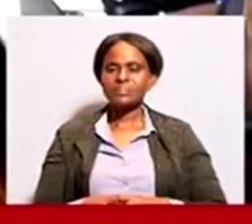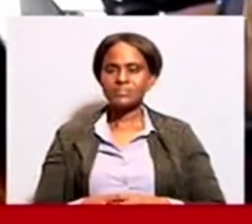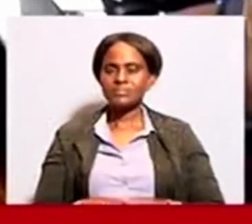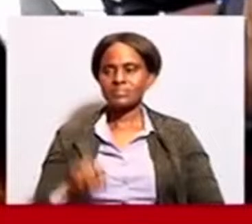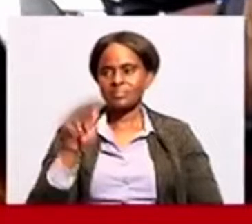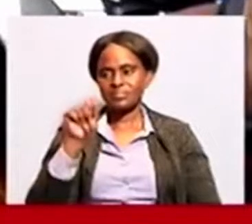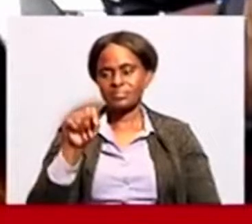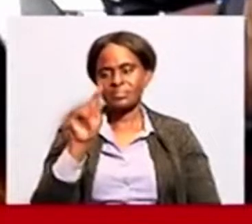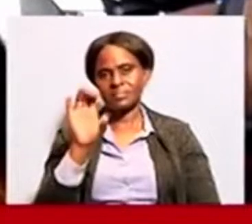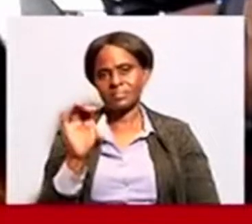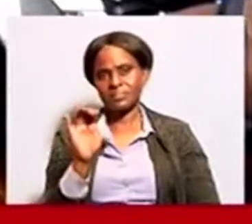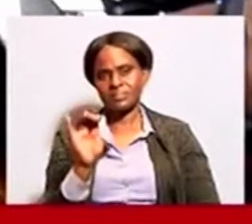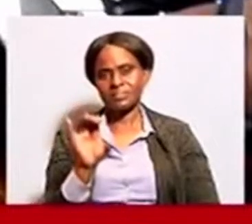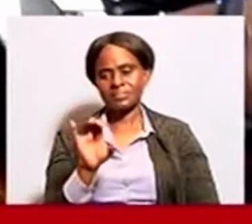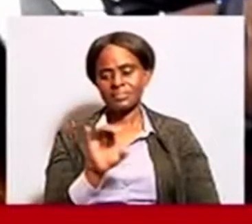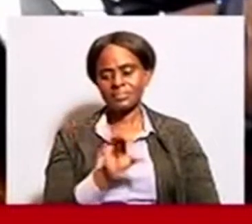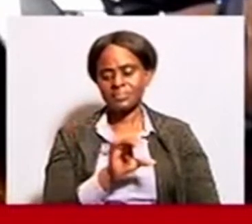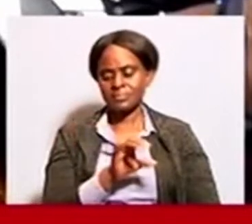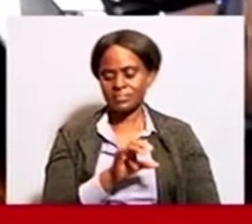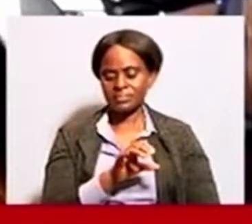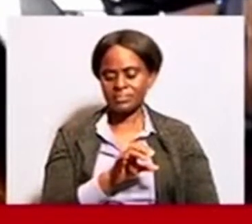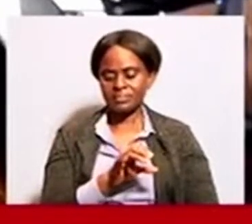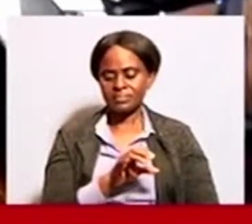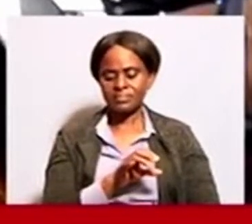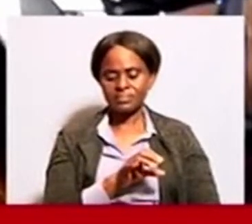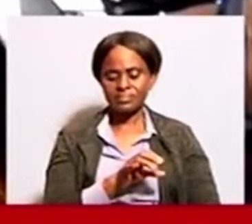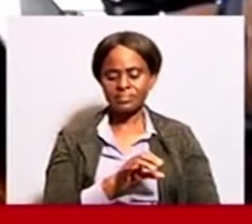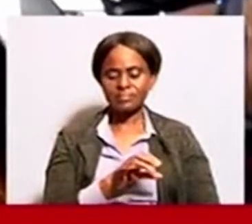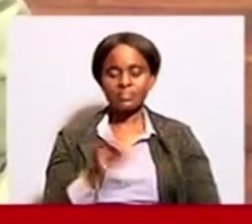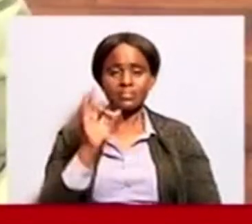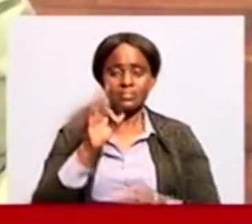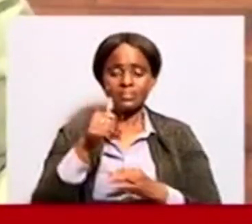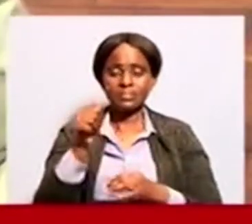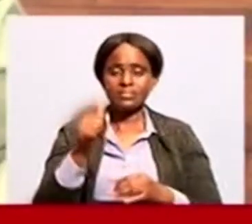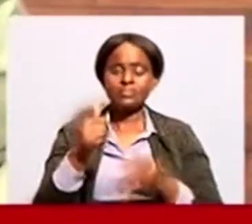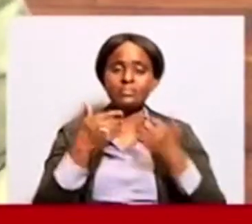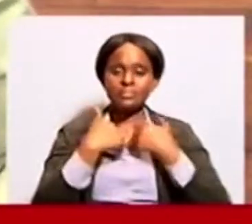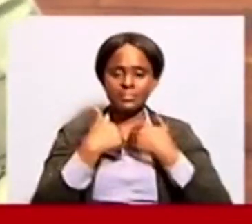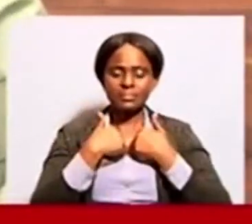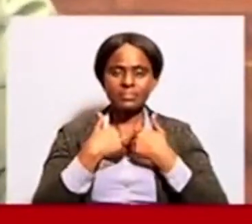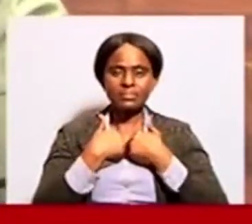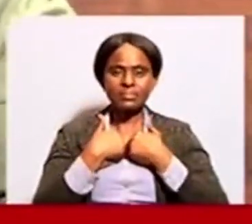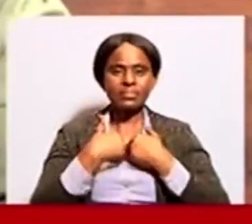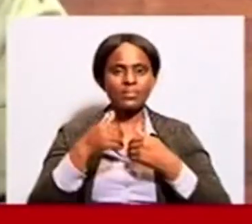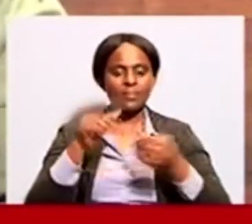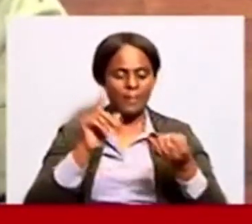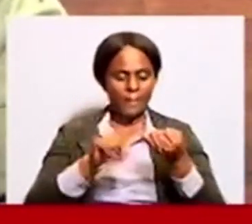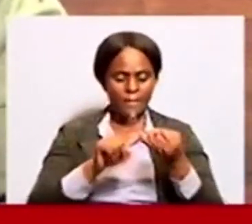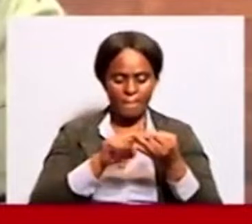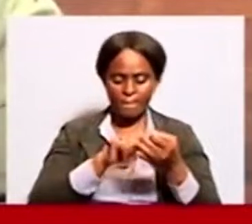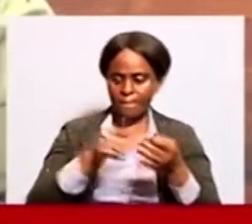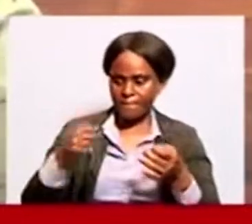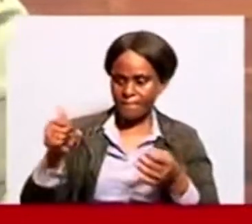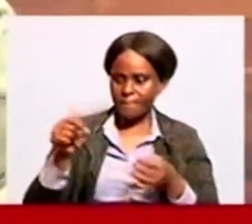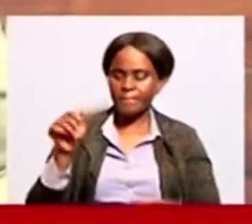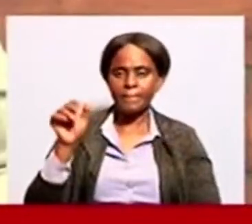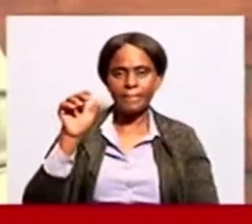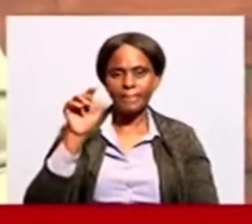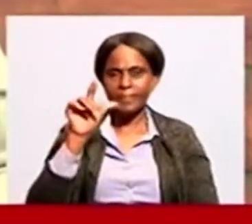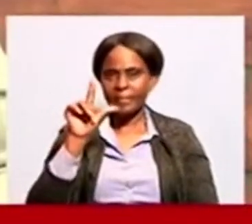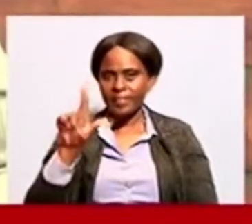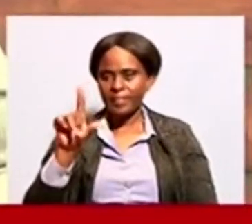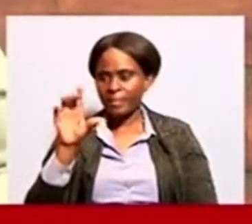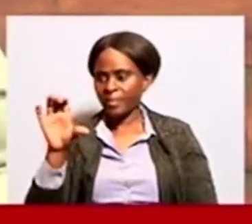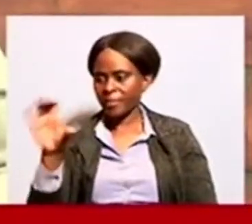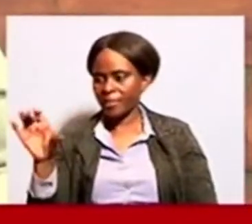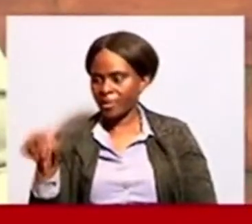TC, you know, if you carried out head count yourself as a council, you